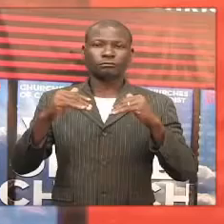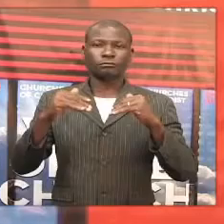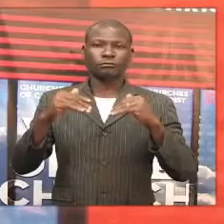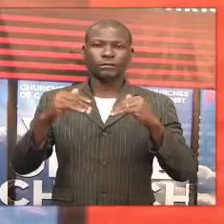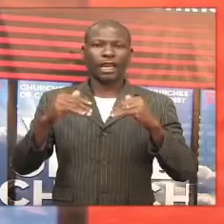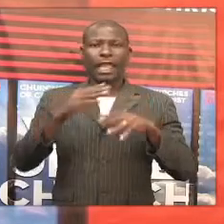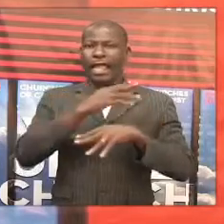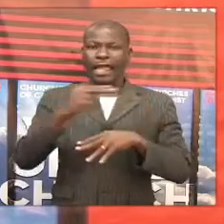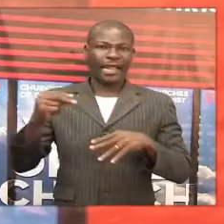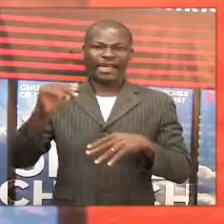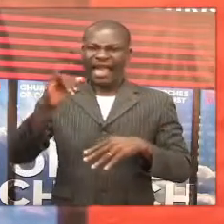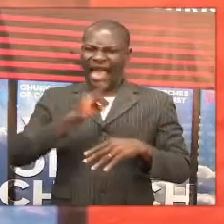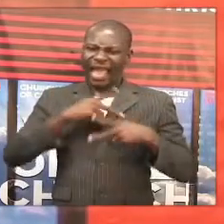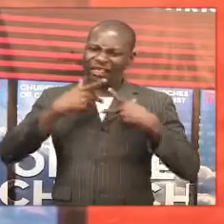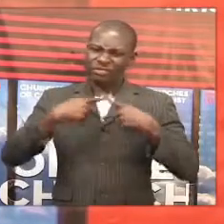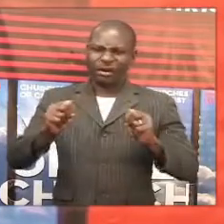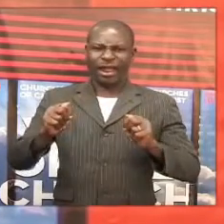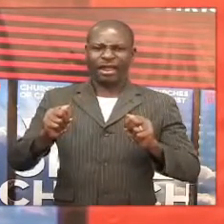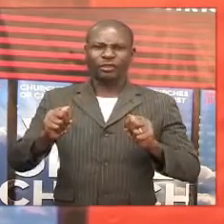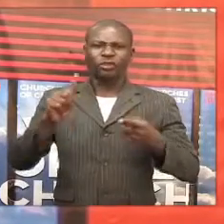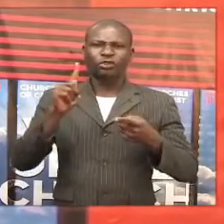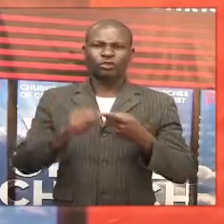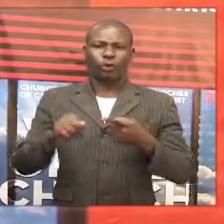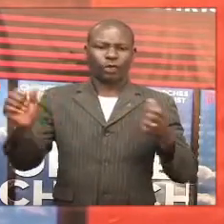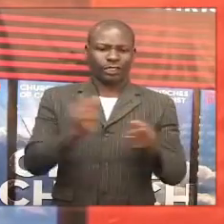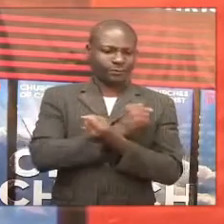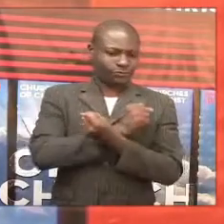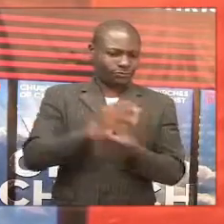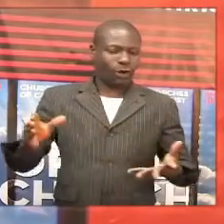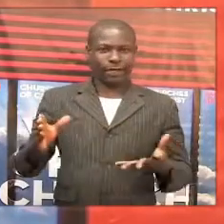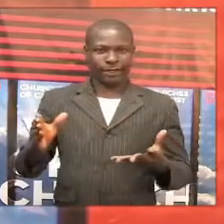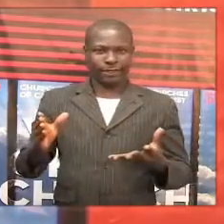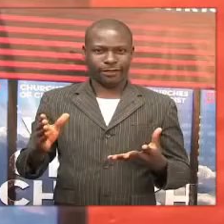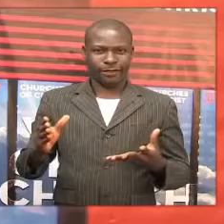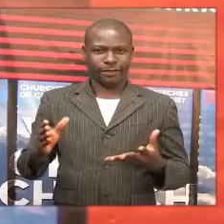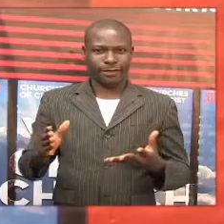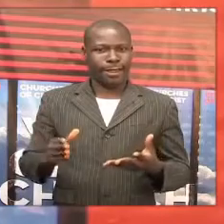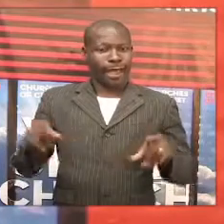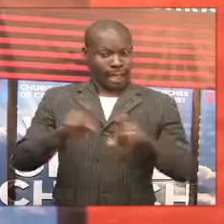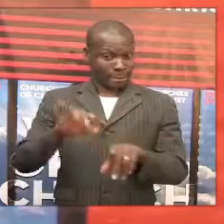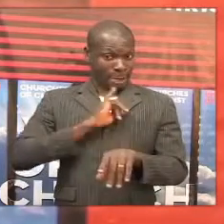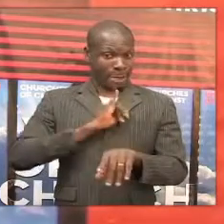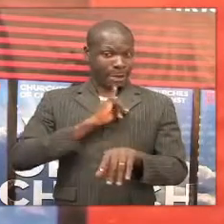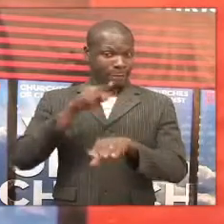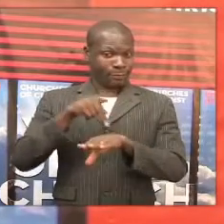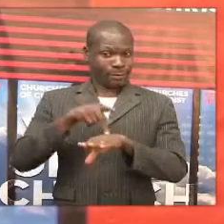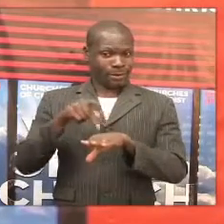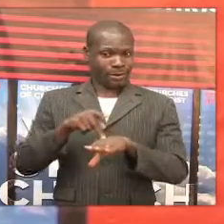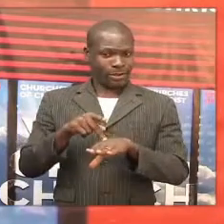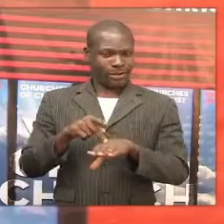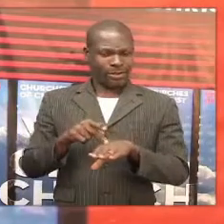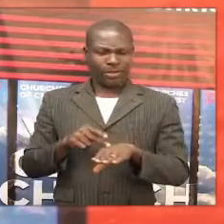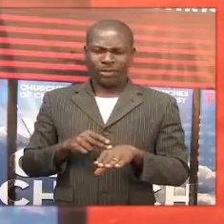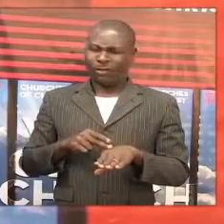And I tried to destroy it. Sadia me Paul, me ta o